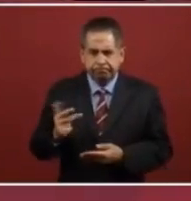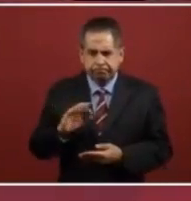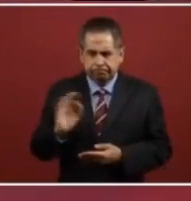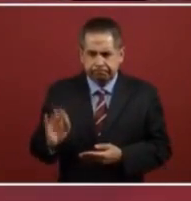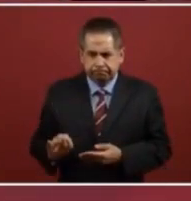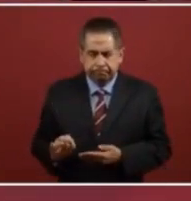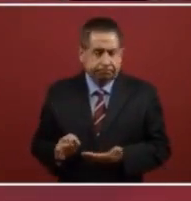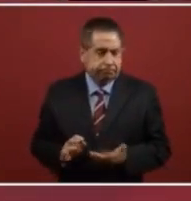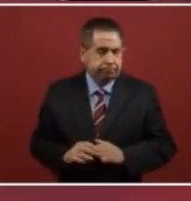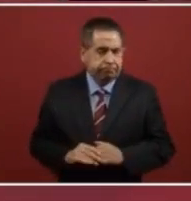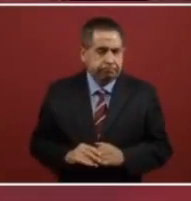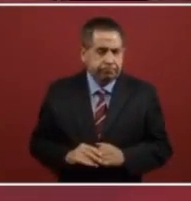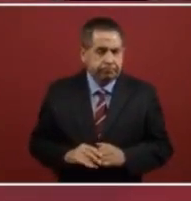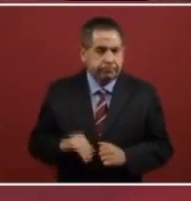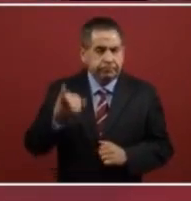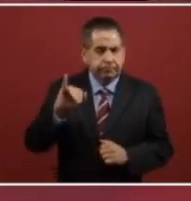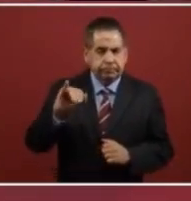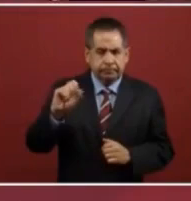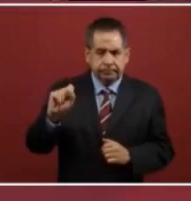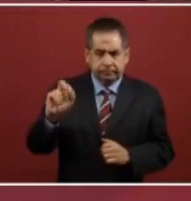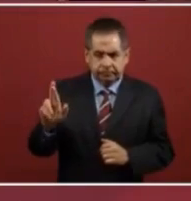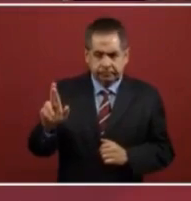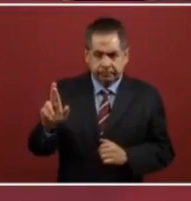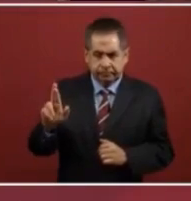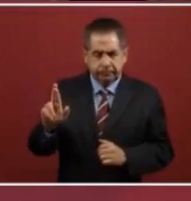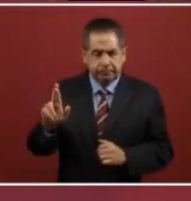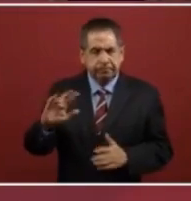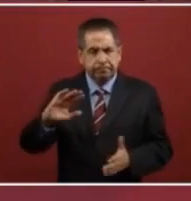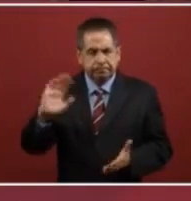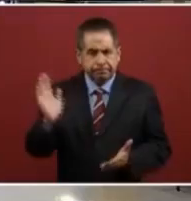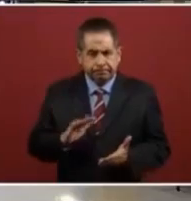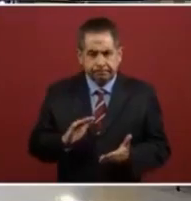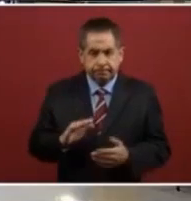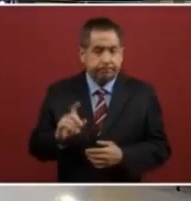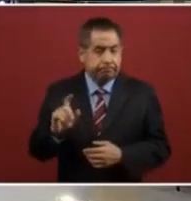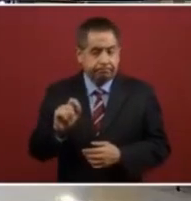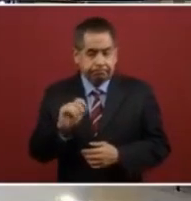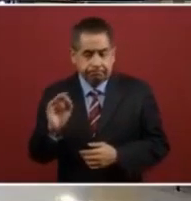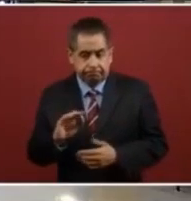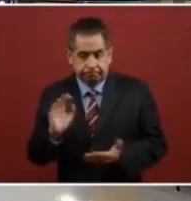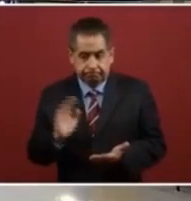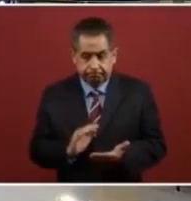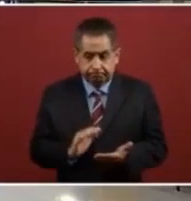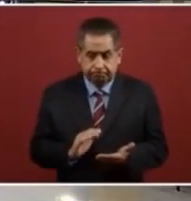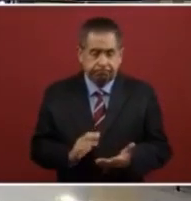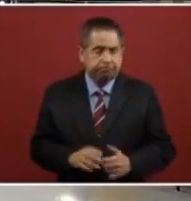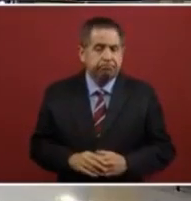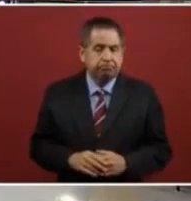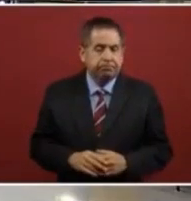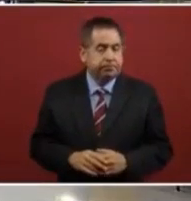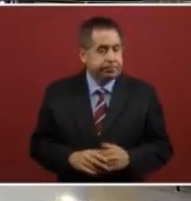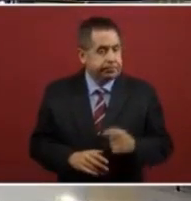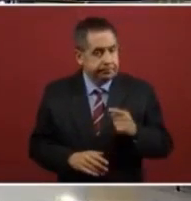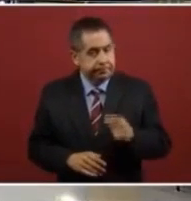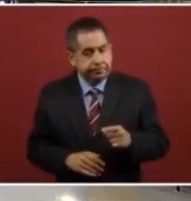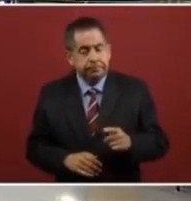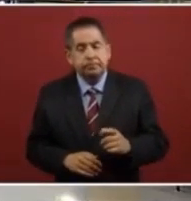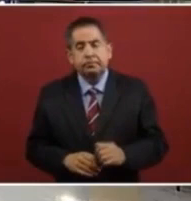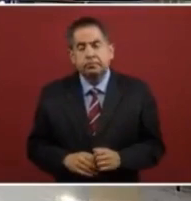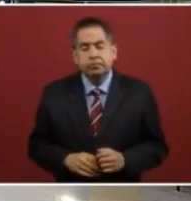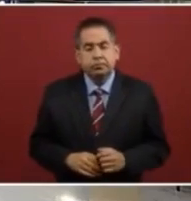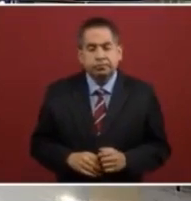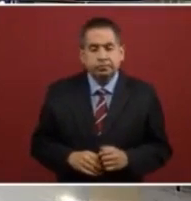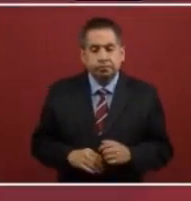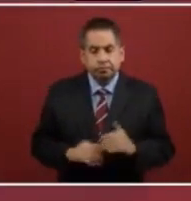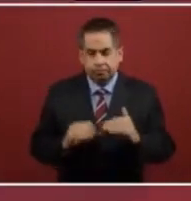or I guess it's kind of like the tax se redujo over al the 20%. the taxes for the Ahí rents have been se